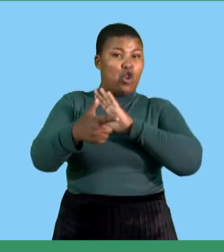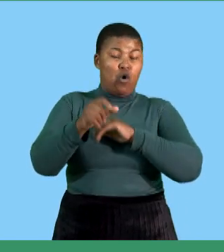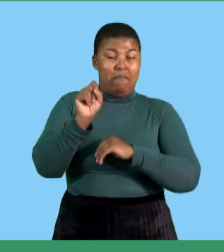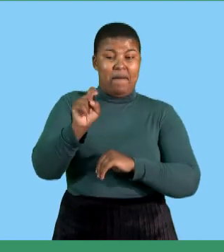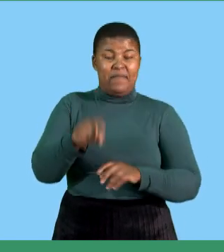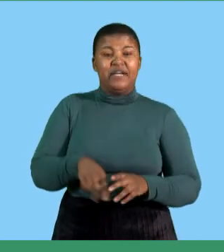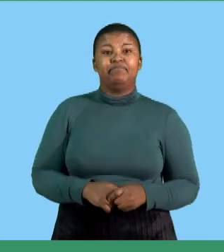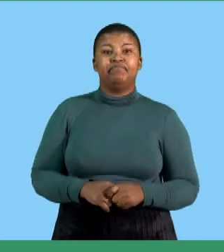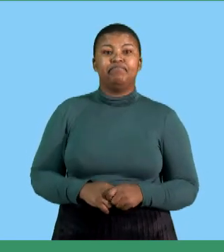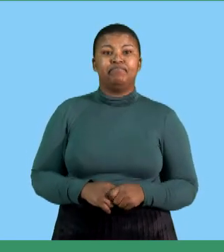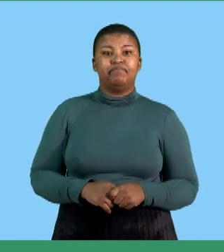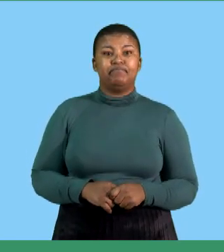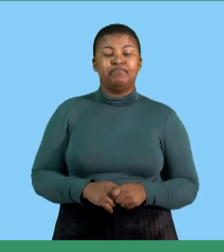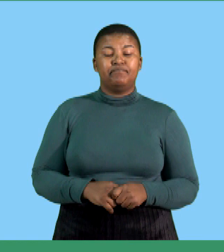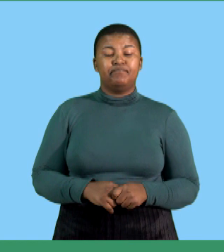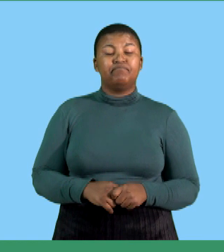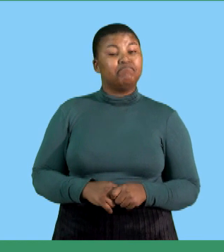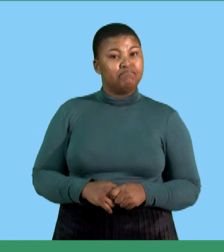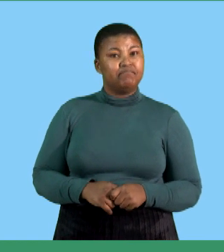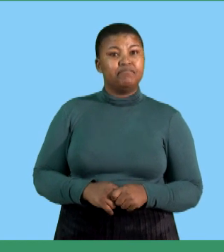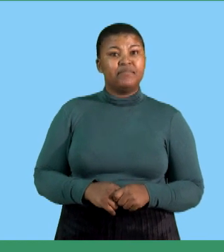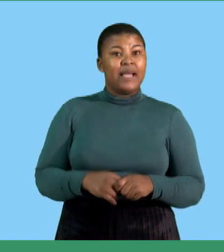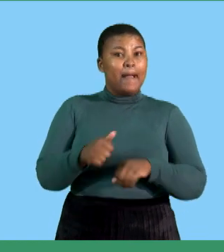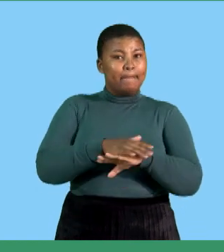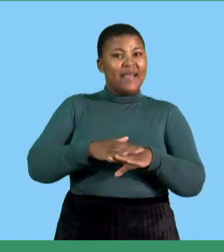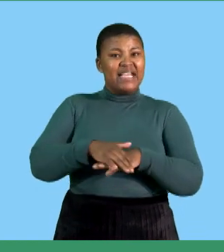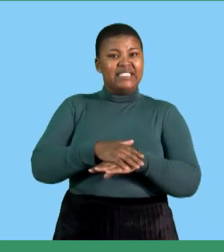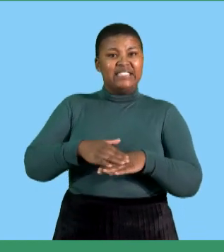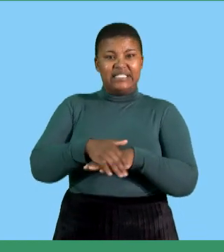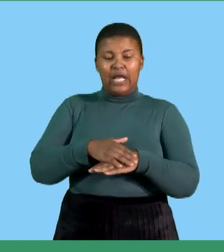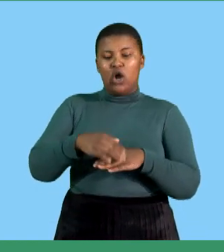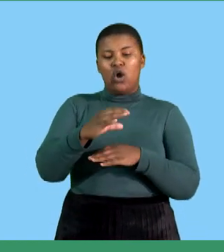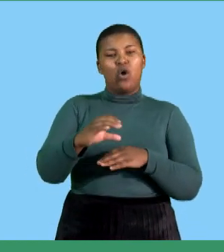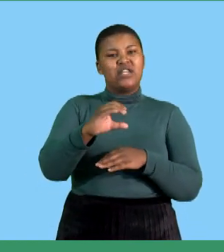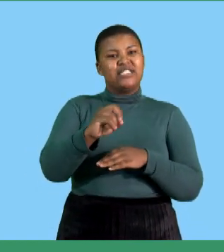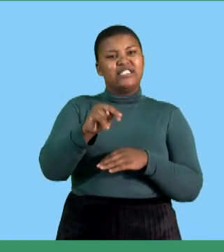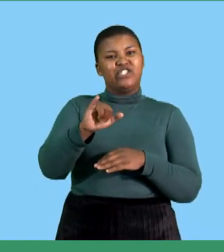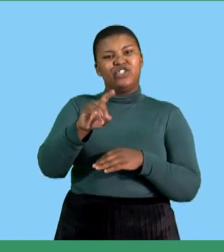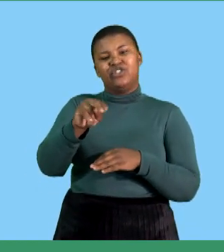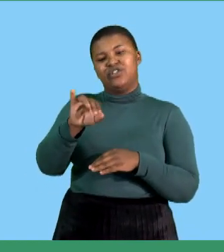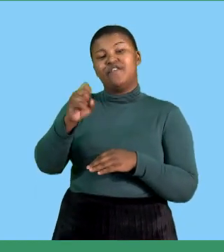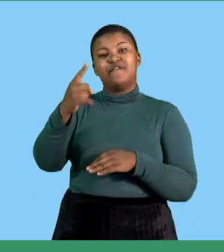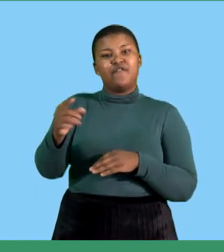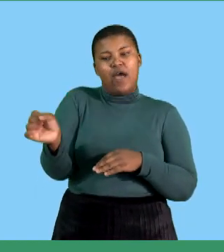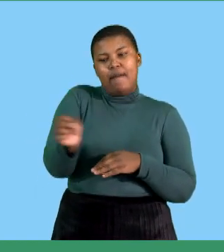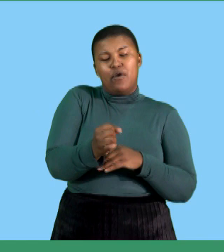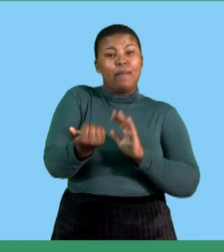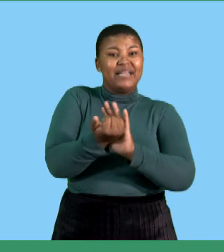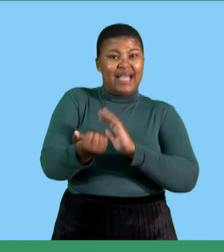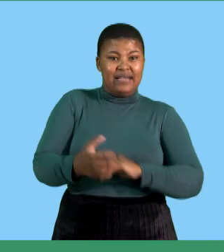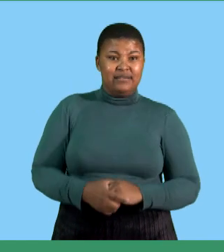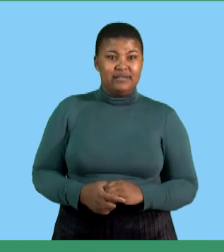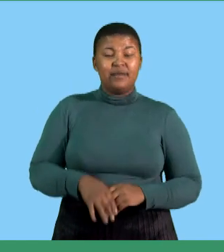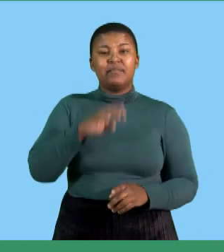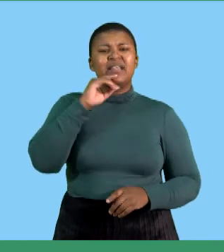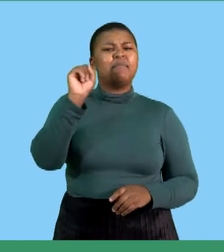at here? These are legislations. We're looking at the basic conditions of Employment Act. So here we can talk